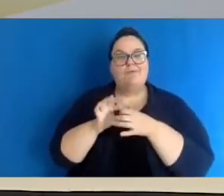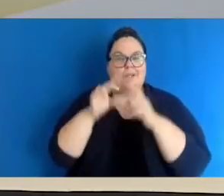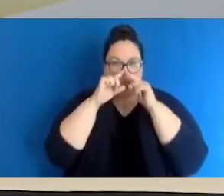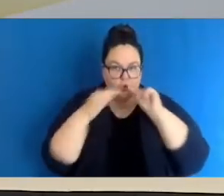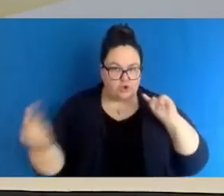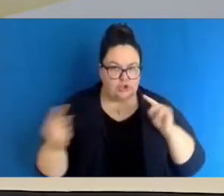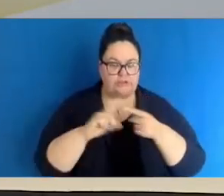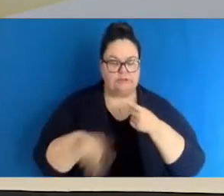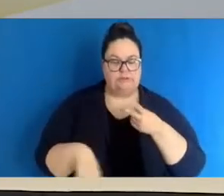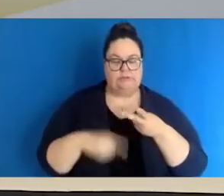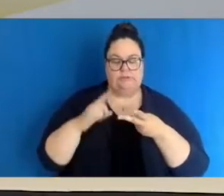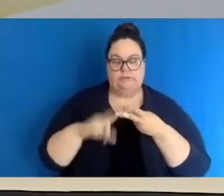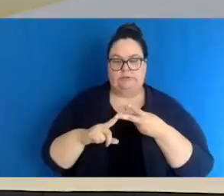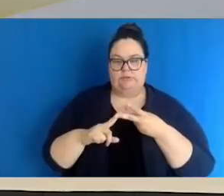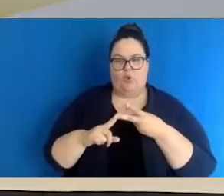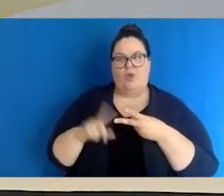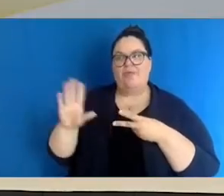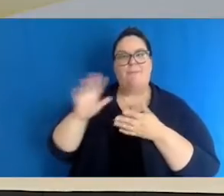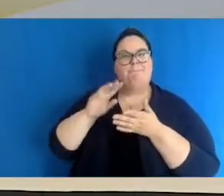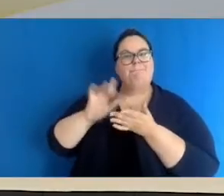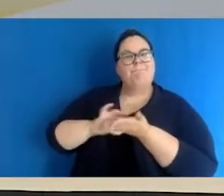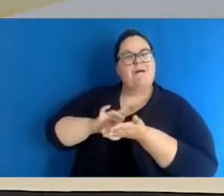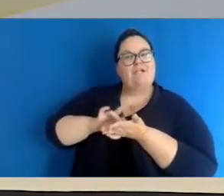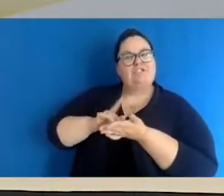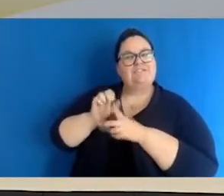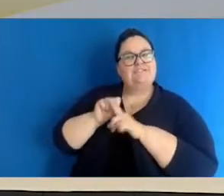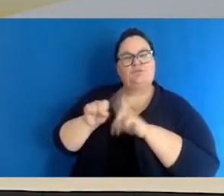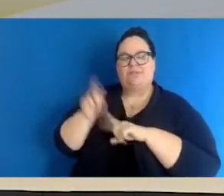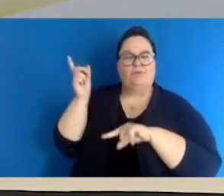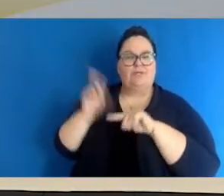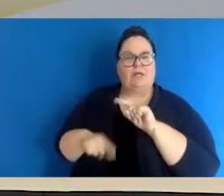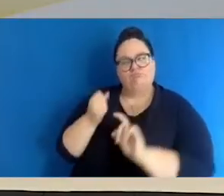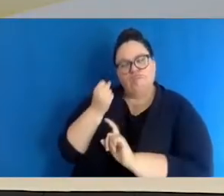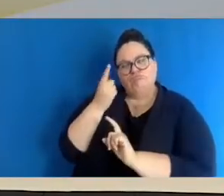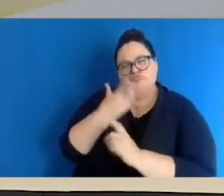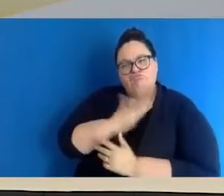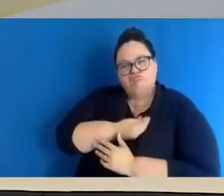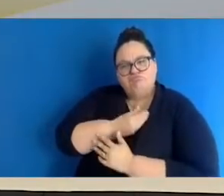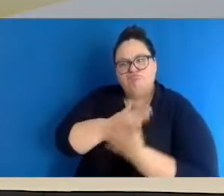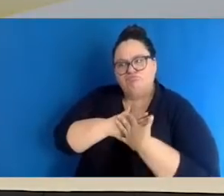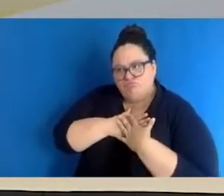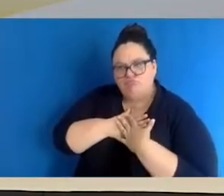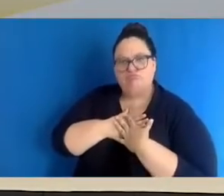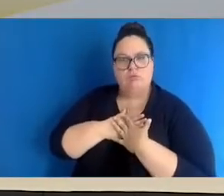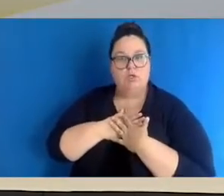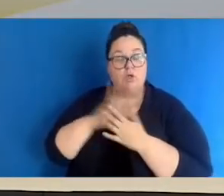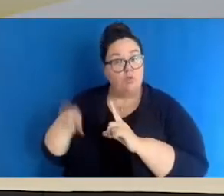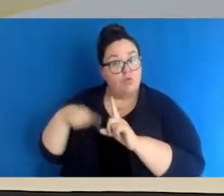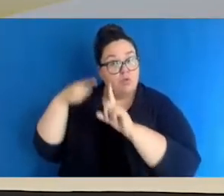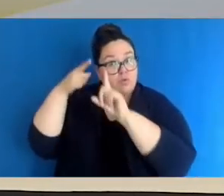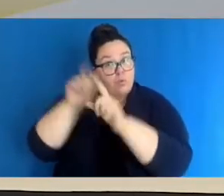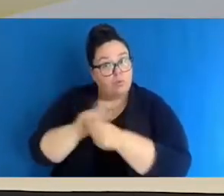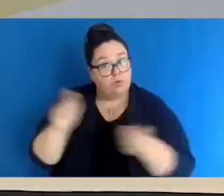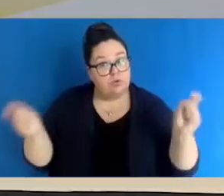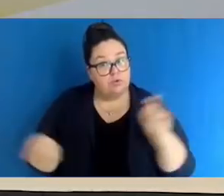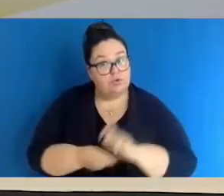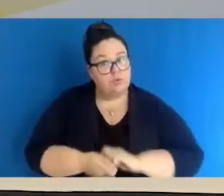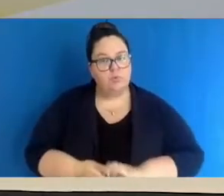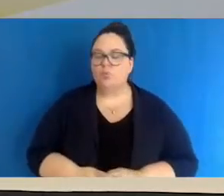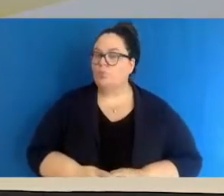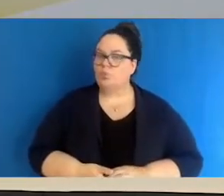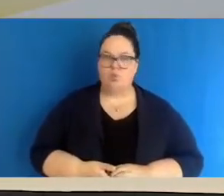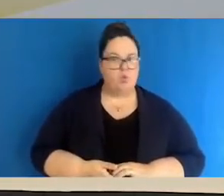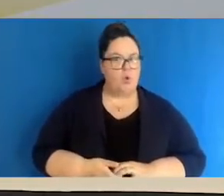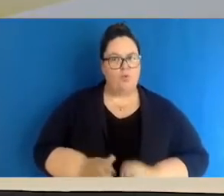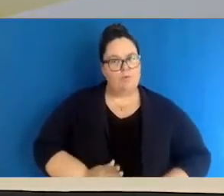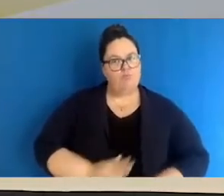and we need to also be understanding of their situation. Our goal has not changed to protect all eligible island